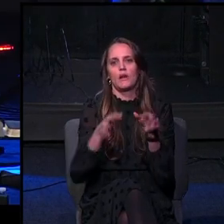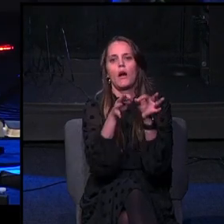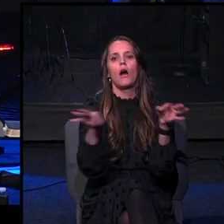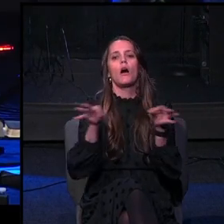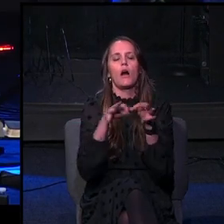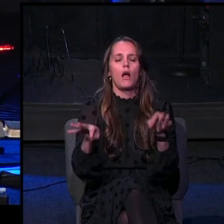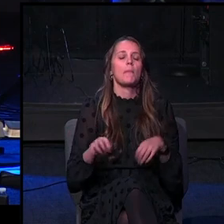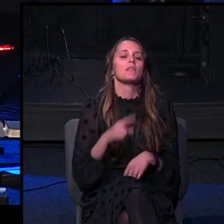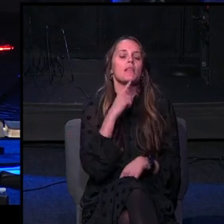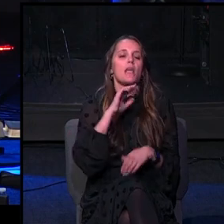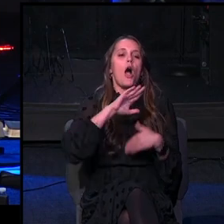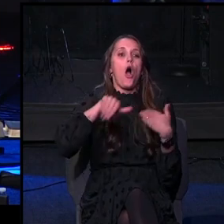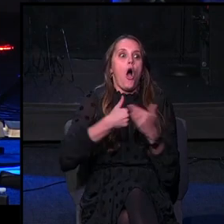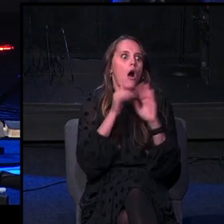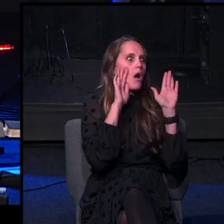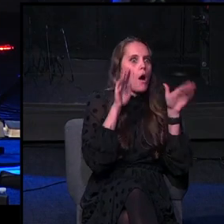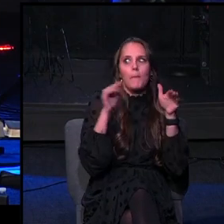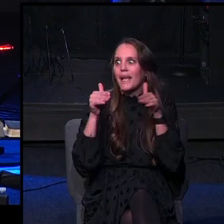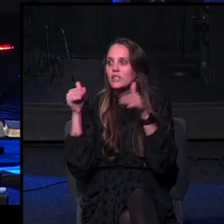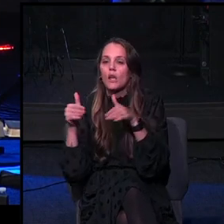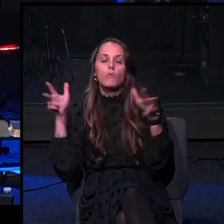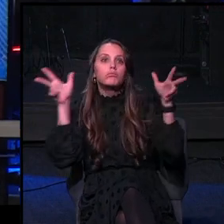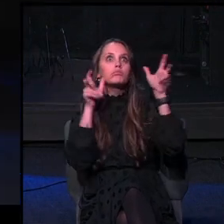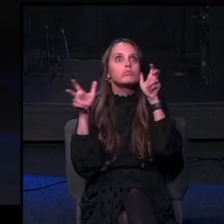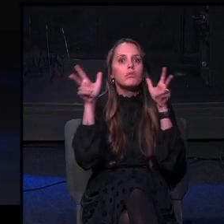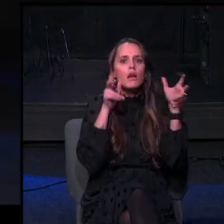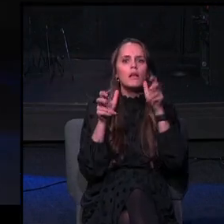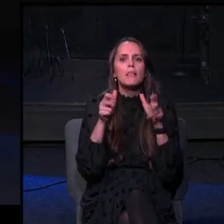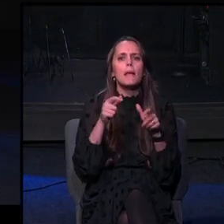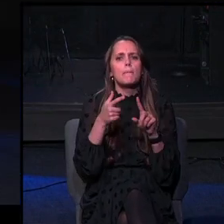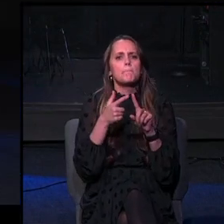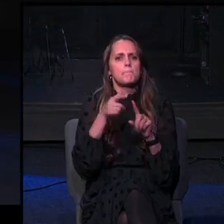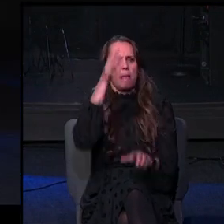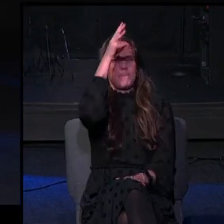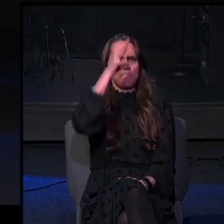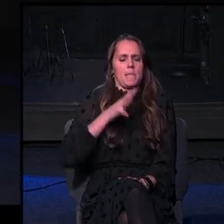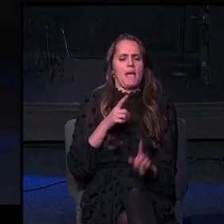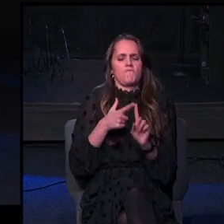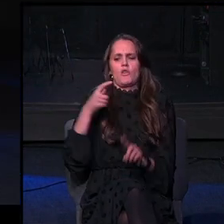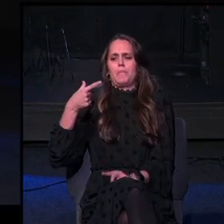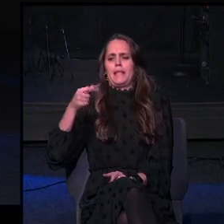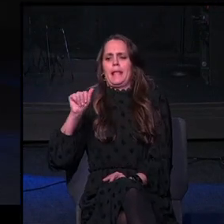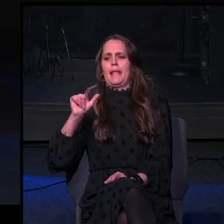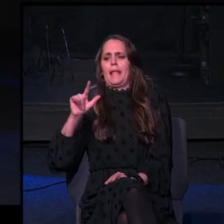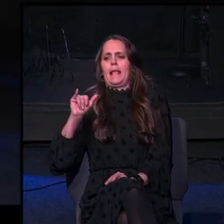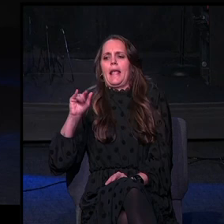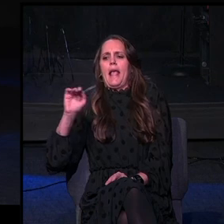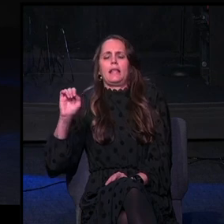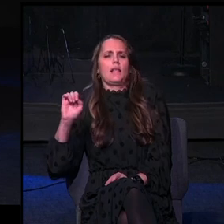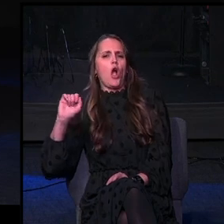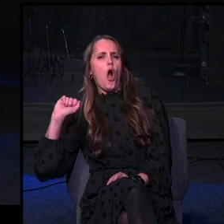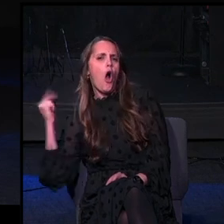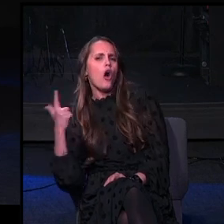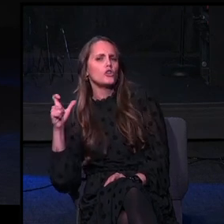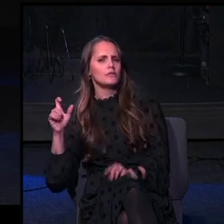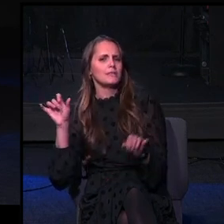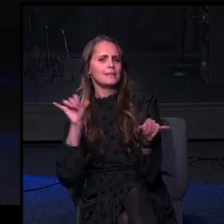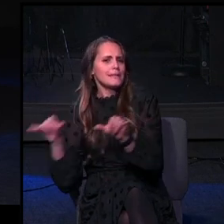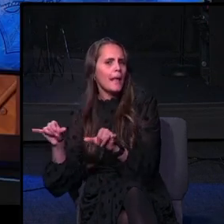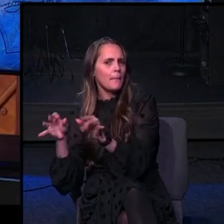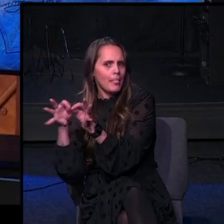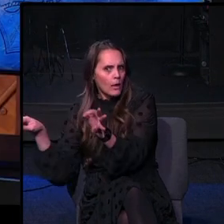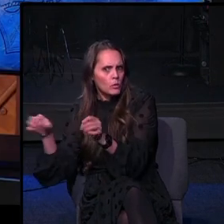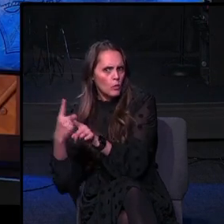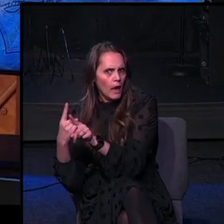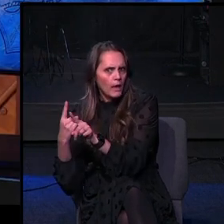around them was listening. And they went, aren't these men from a specific, like they're from Galilee, aren't they? Like they all should speak the same language. Why do